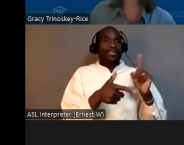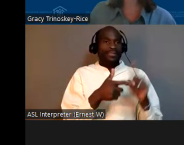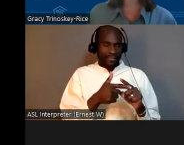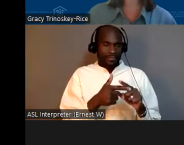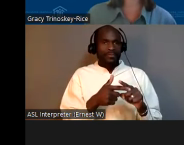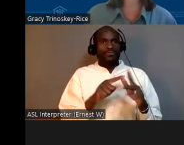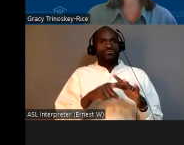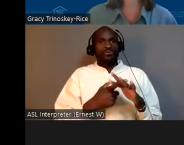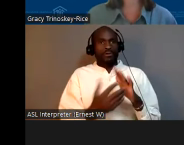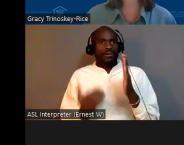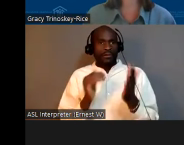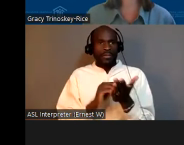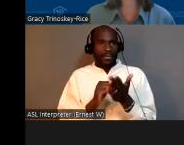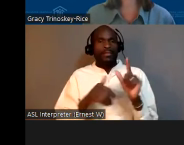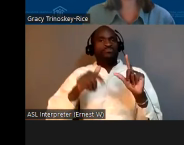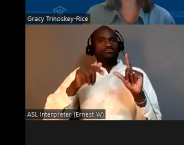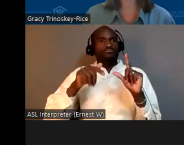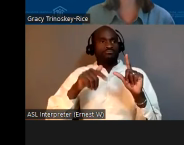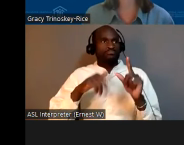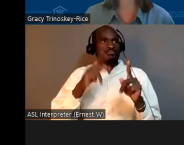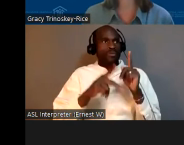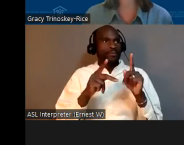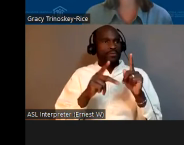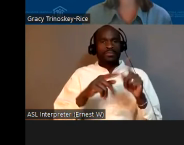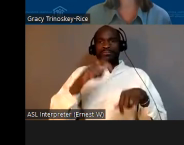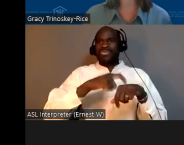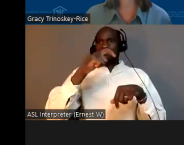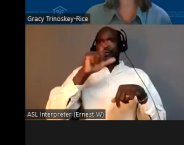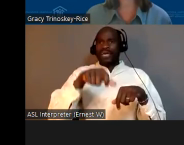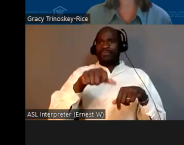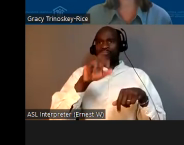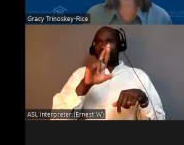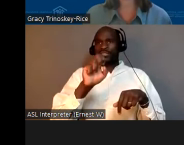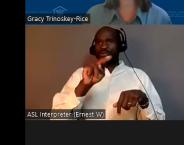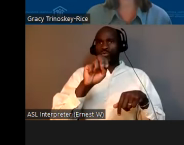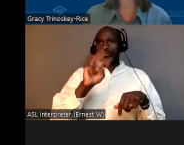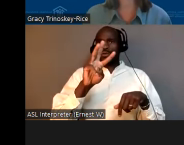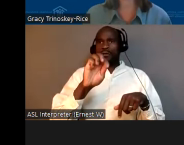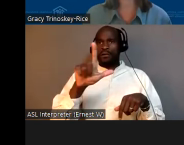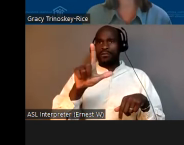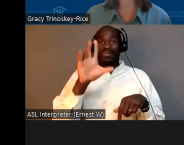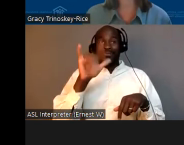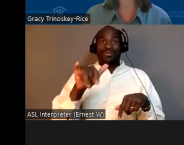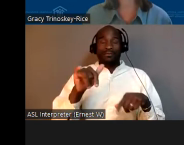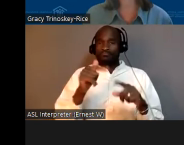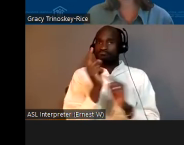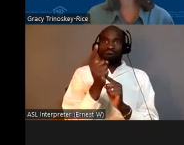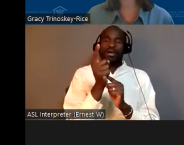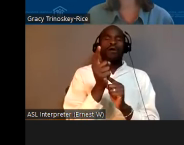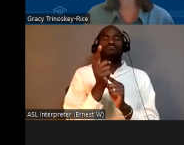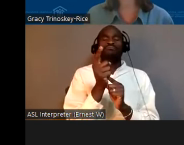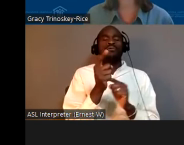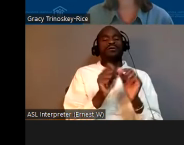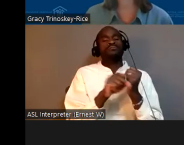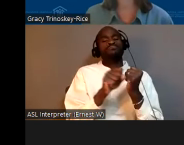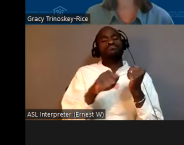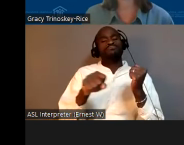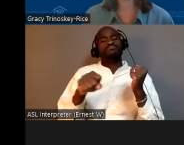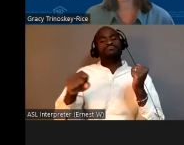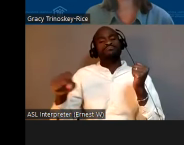time. And these renewals are taking place over a 12 to 14 month period, which will end May 31st